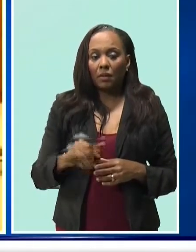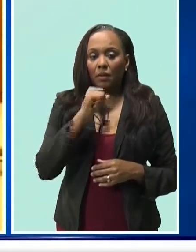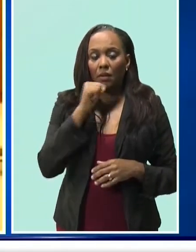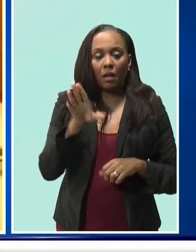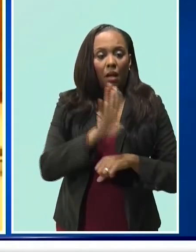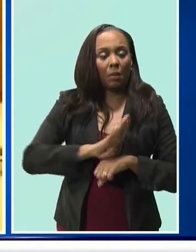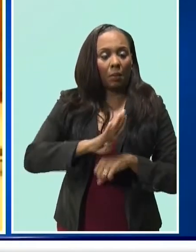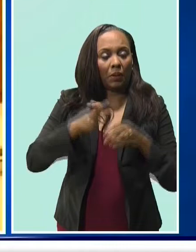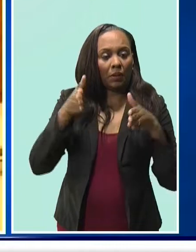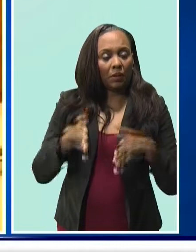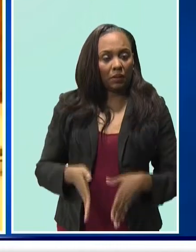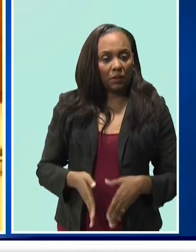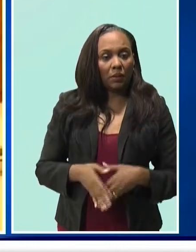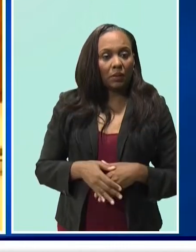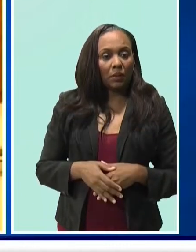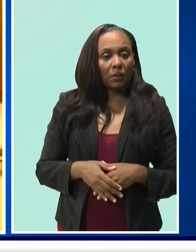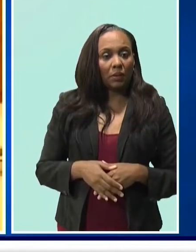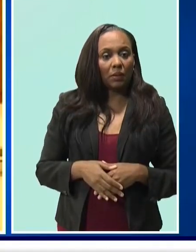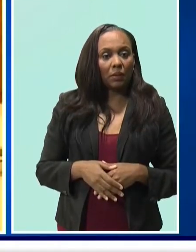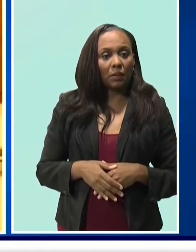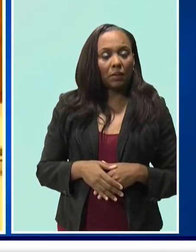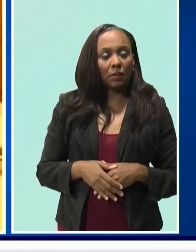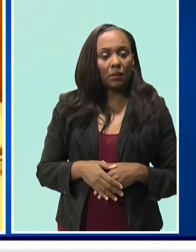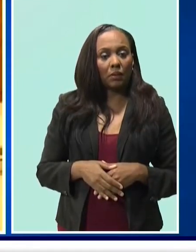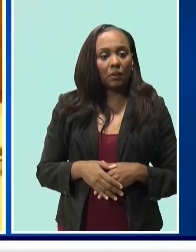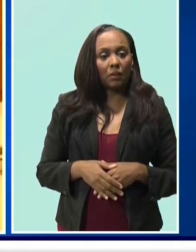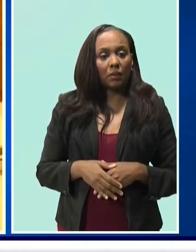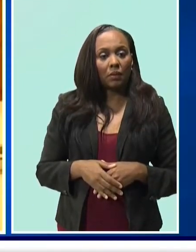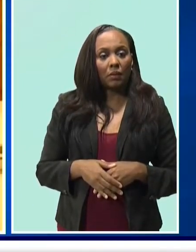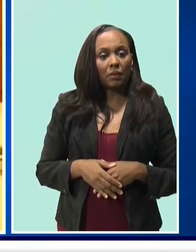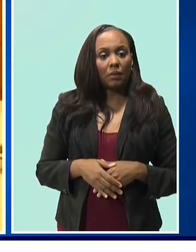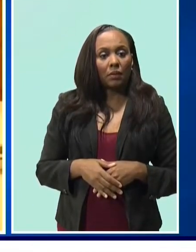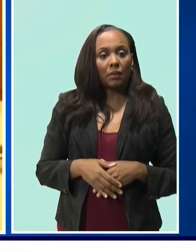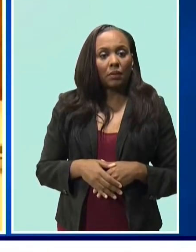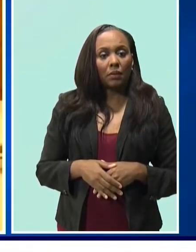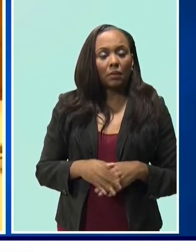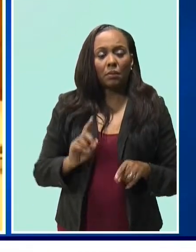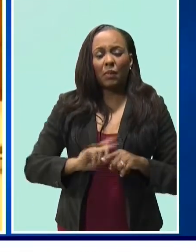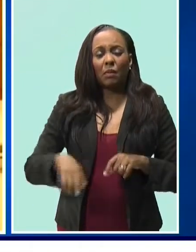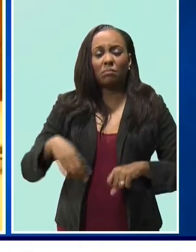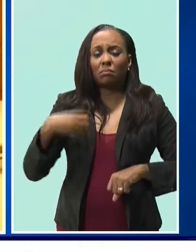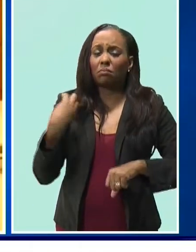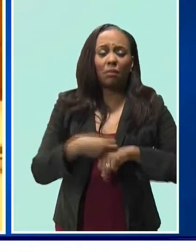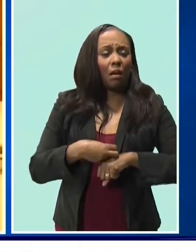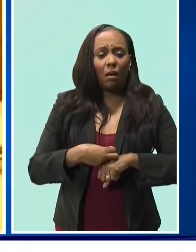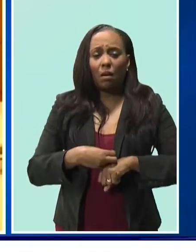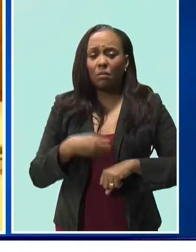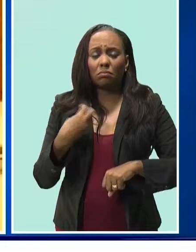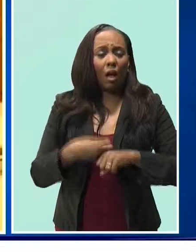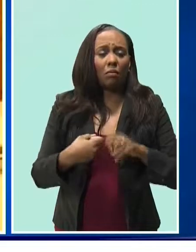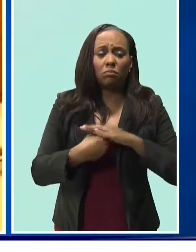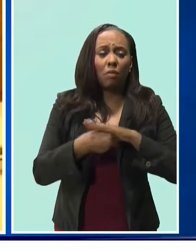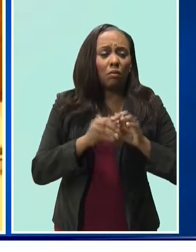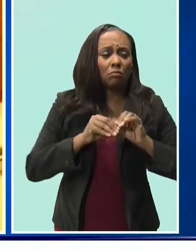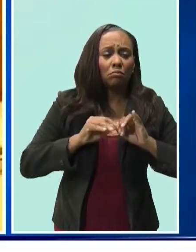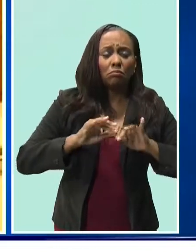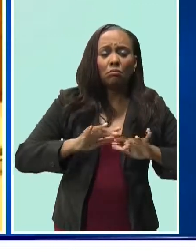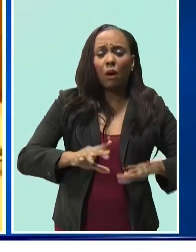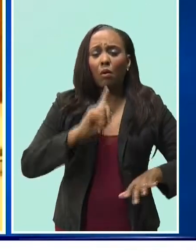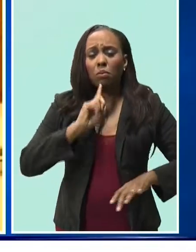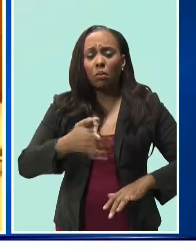non-national and had a fairly difficult course which ended with